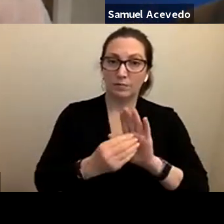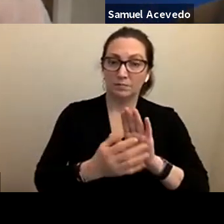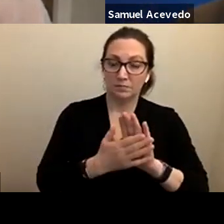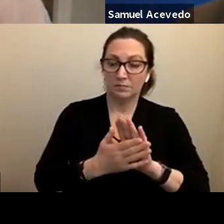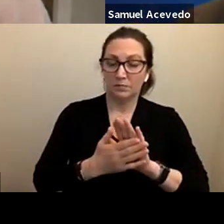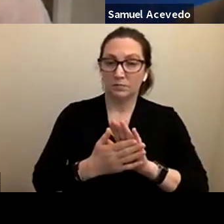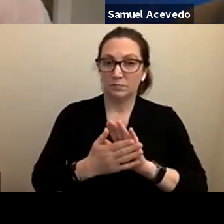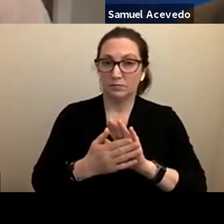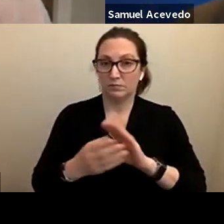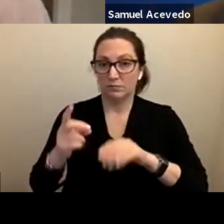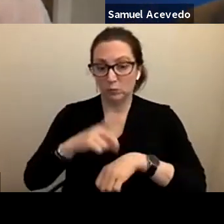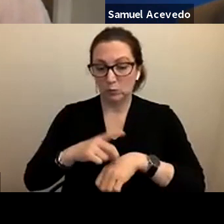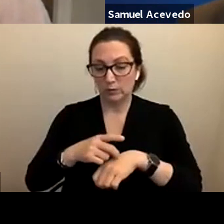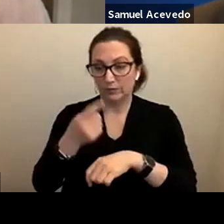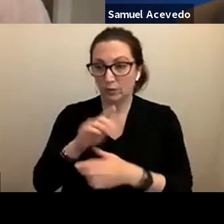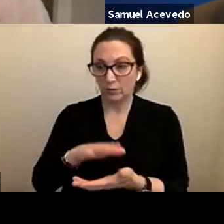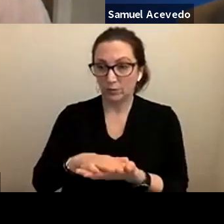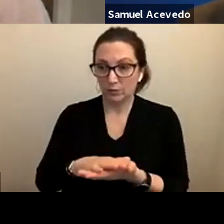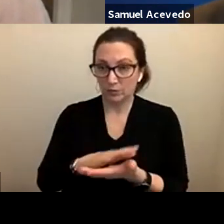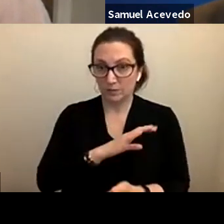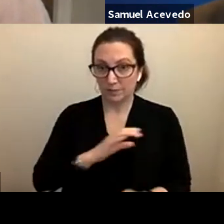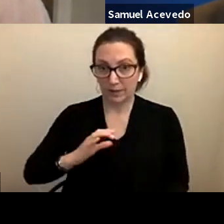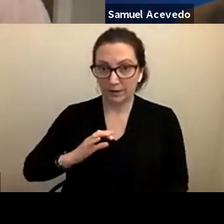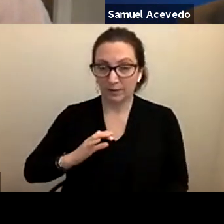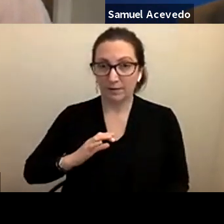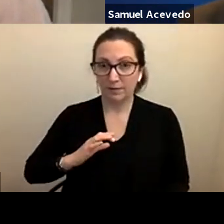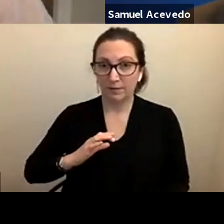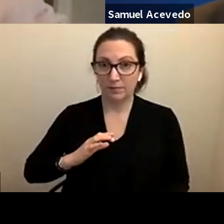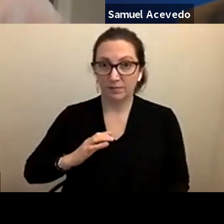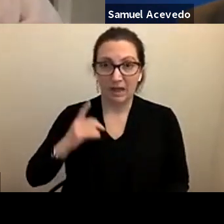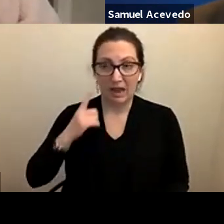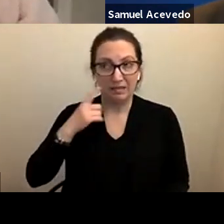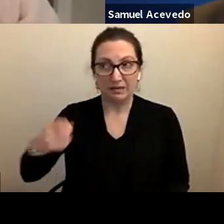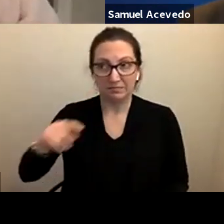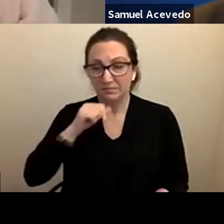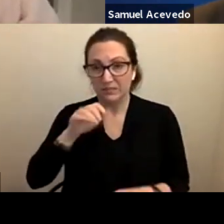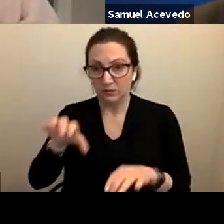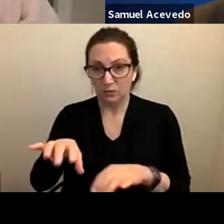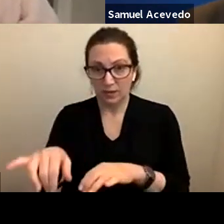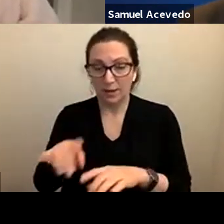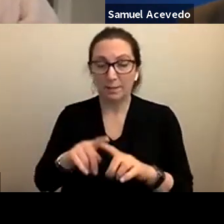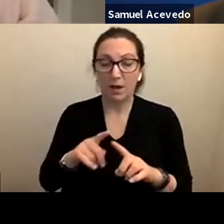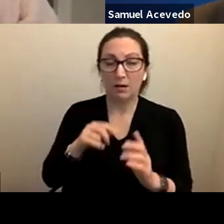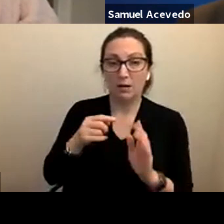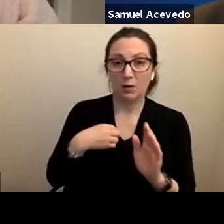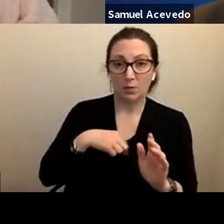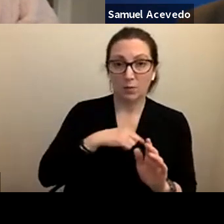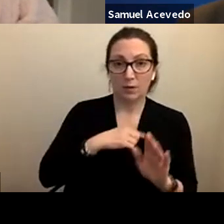committee, and I don't believe it was a step that was taken, was that the